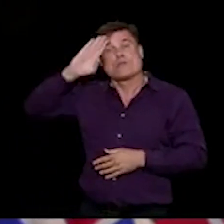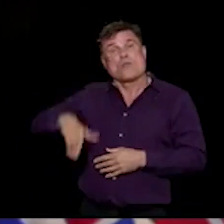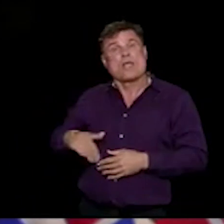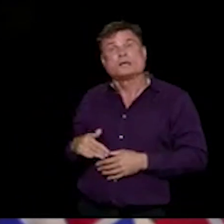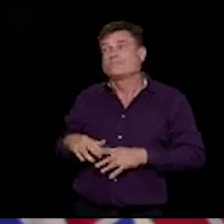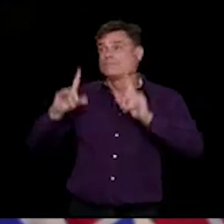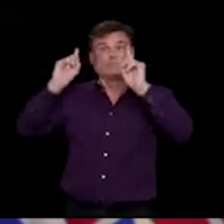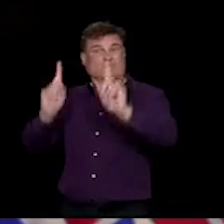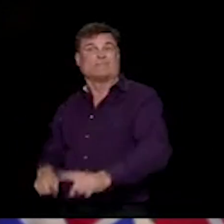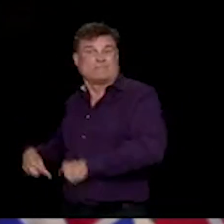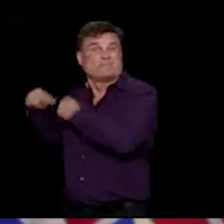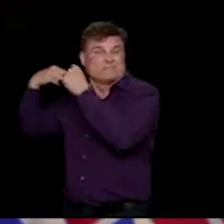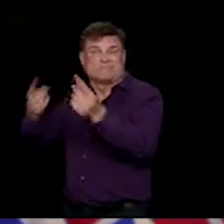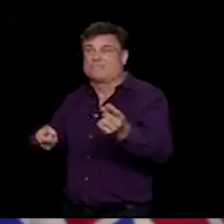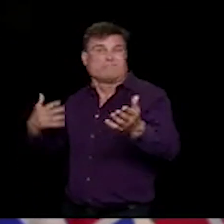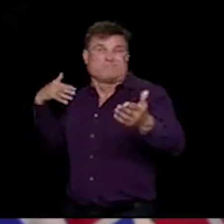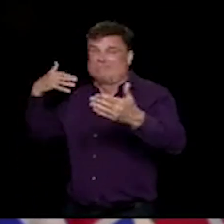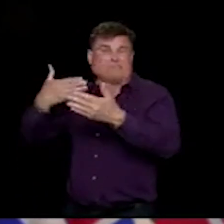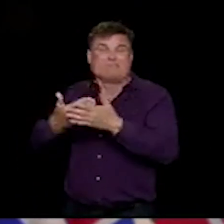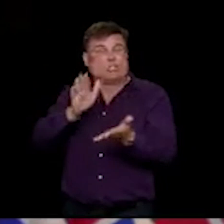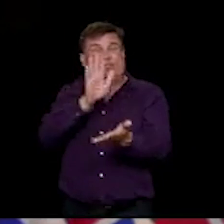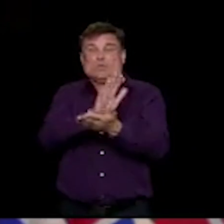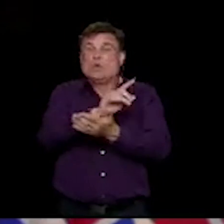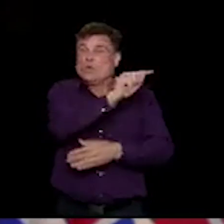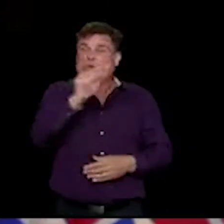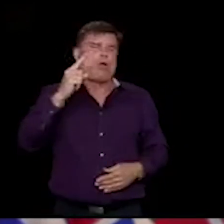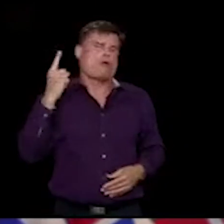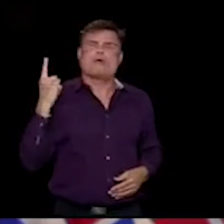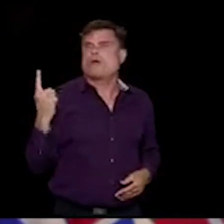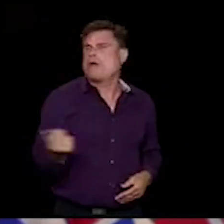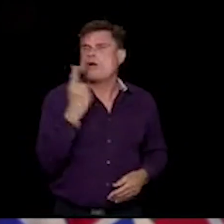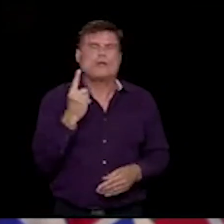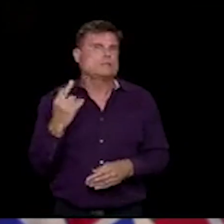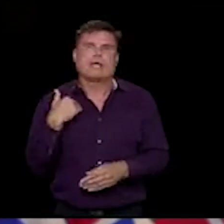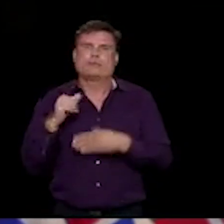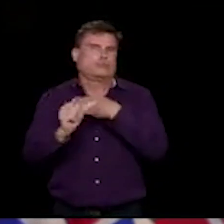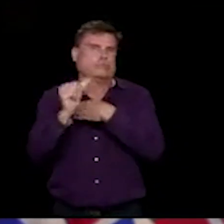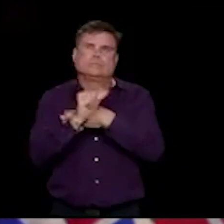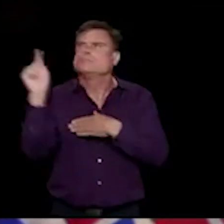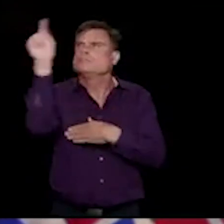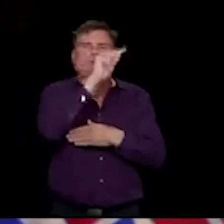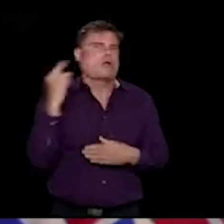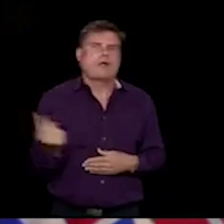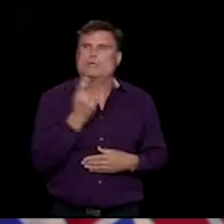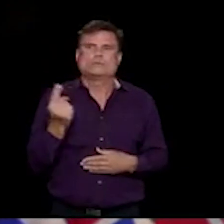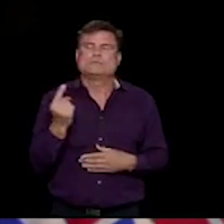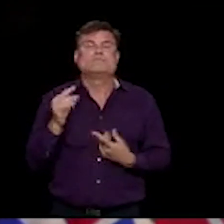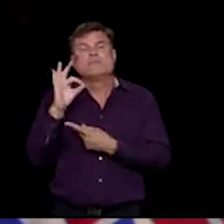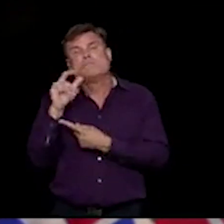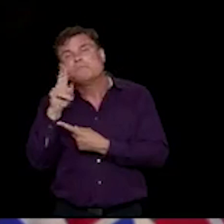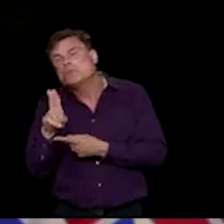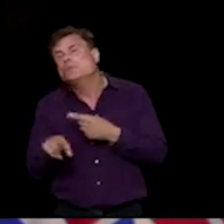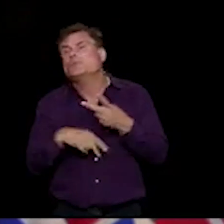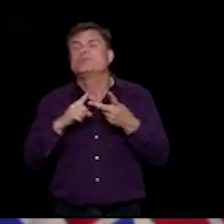no such thing as no risk. And there's risks of measles, there's risk of influenza, there's risks of norovirus we've